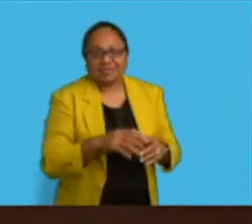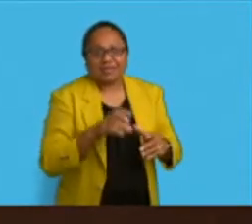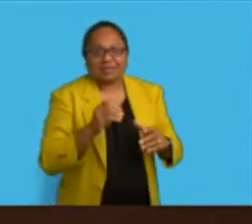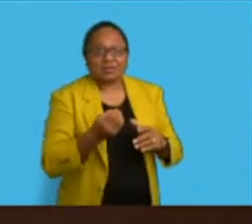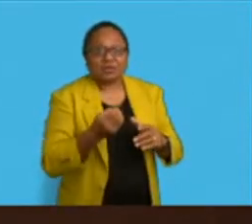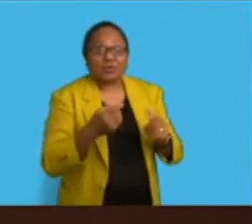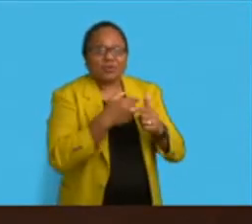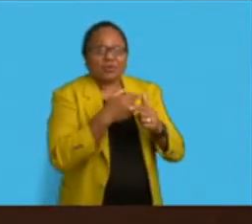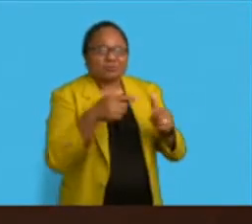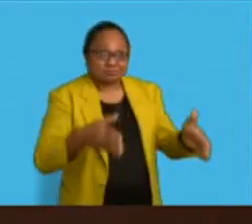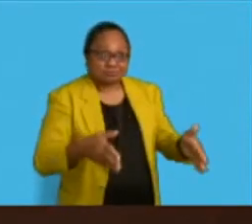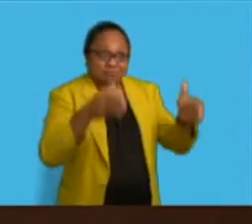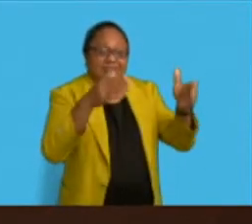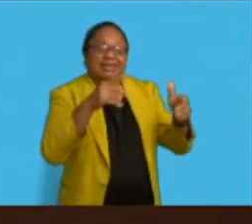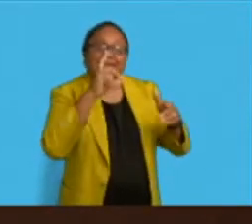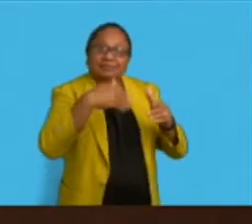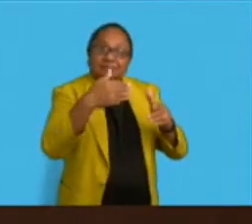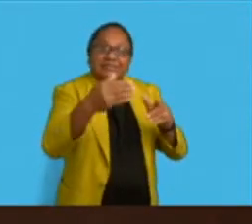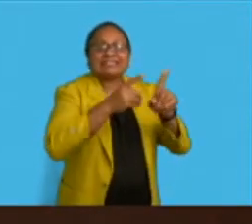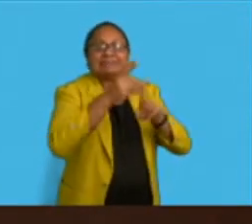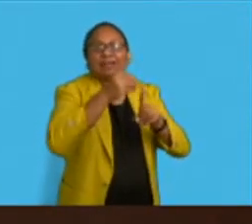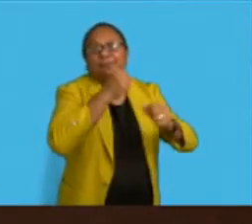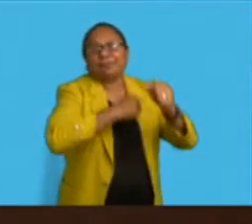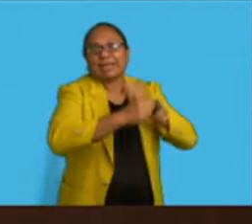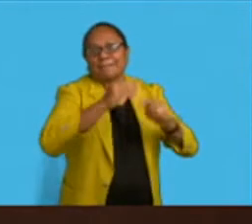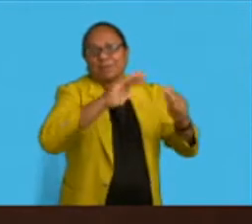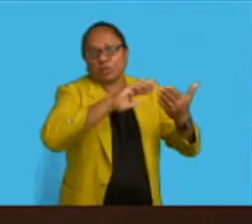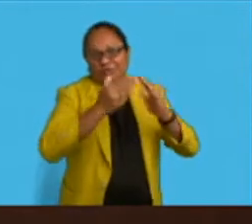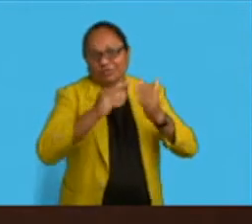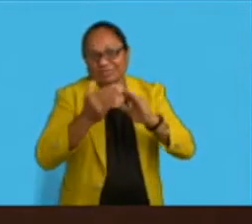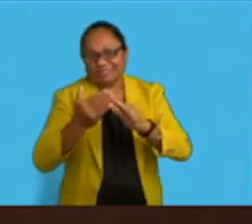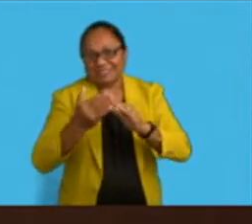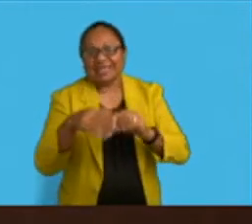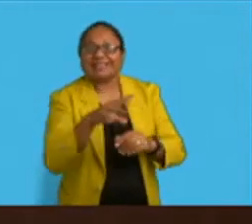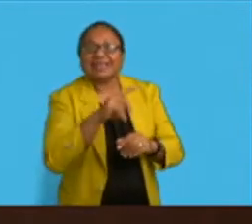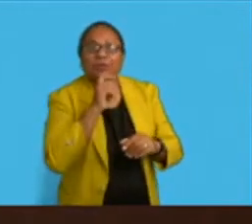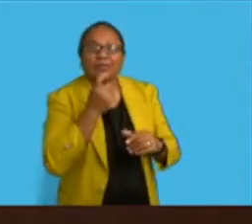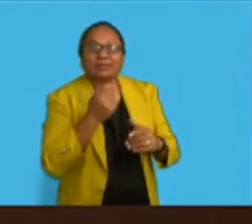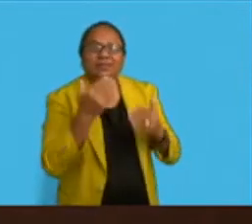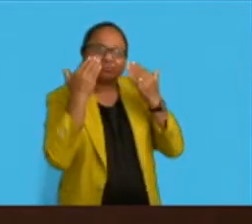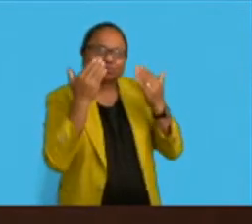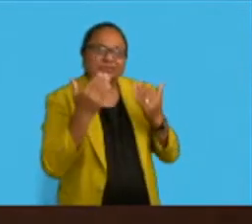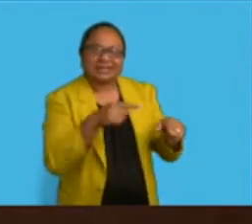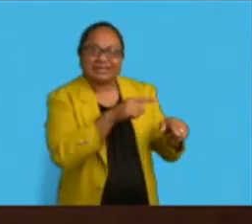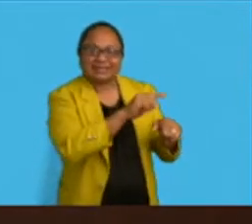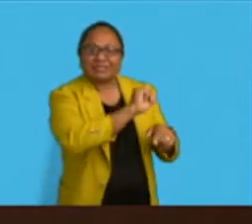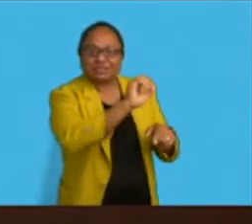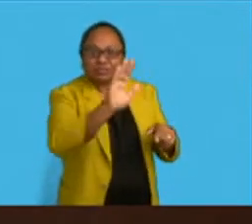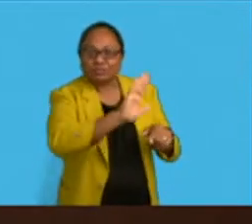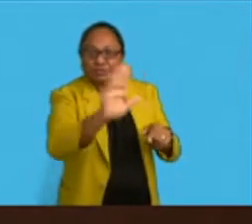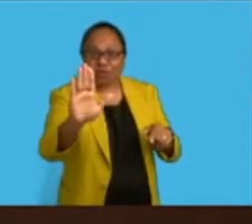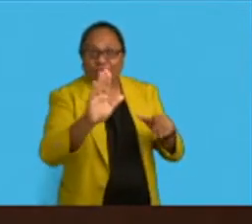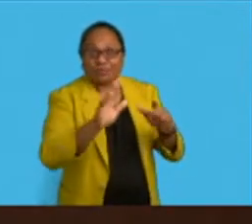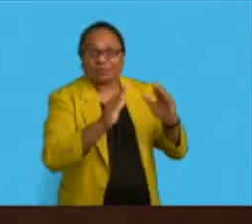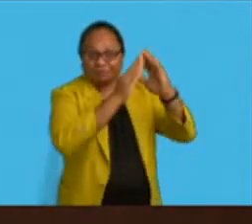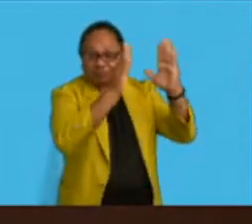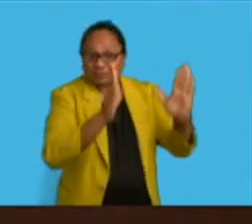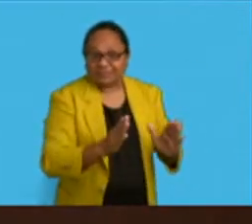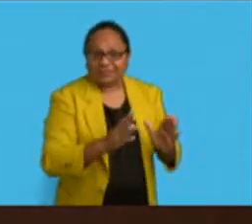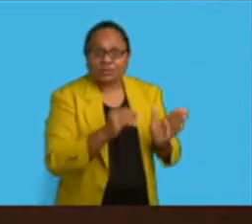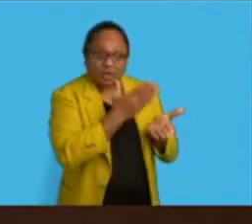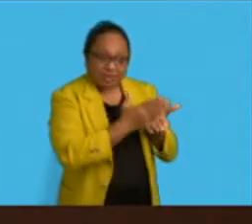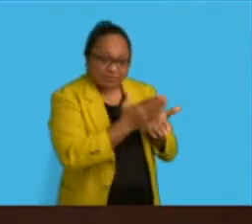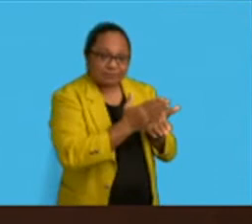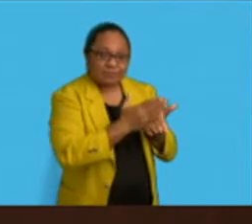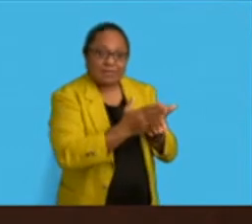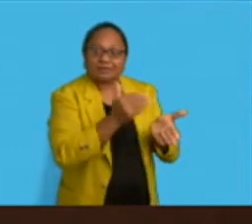community that over time will appreciate the value of its property and raise value for all its members. And FNPF views its support of this